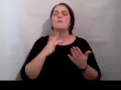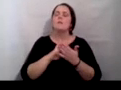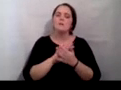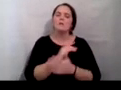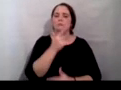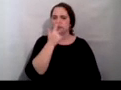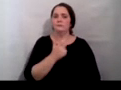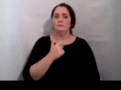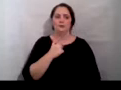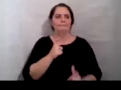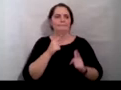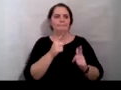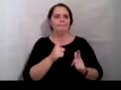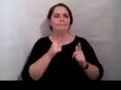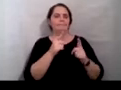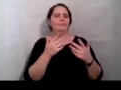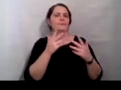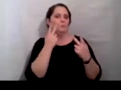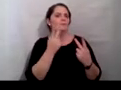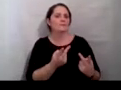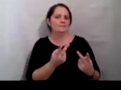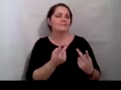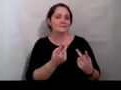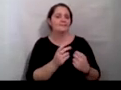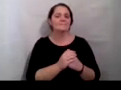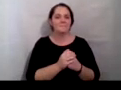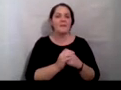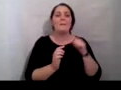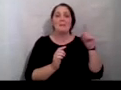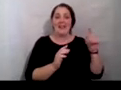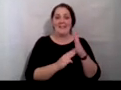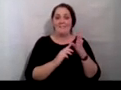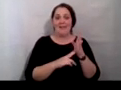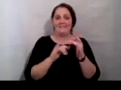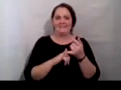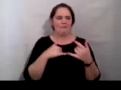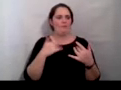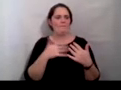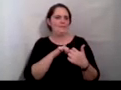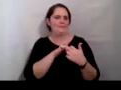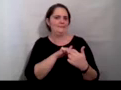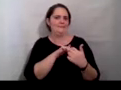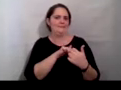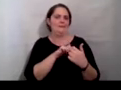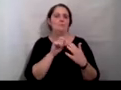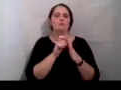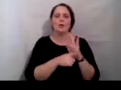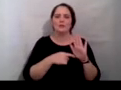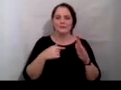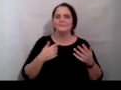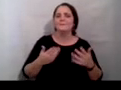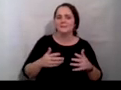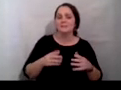that. I was very privileged to visit the community a few times, and I've worked with Mavis Ngallametta on a few projects. But that gives me a